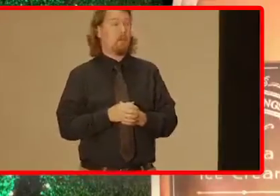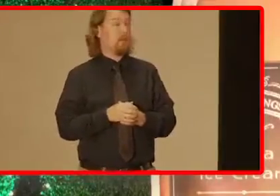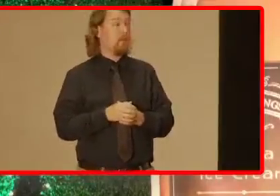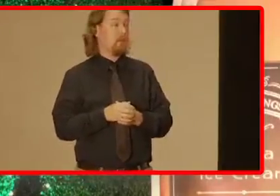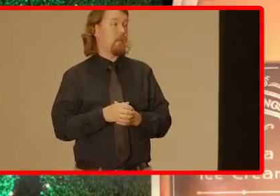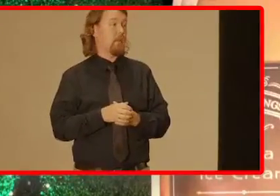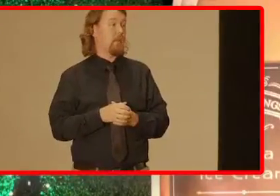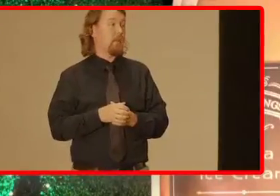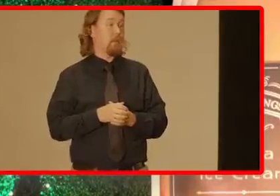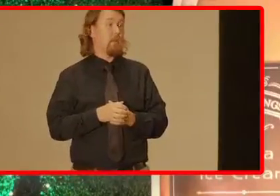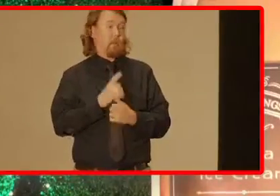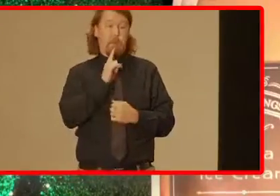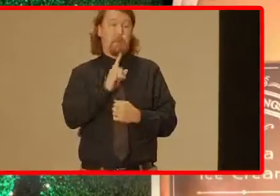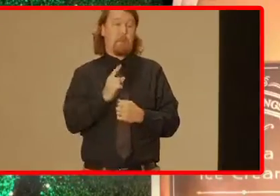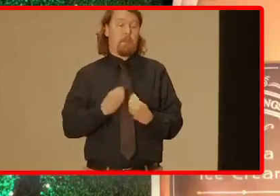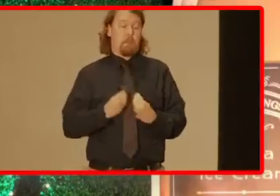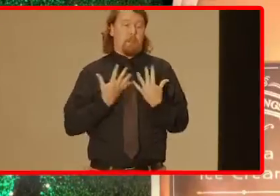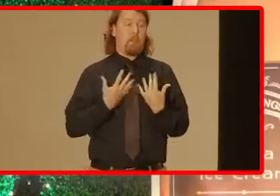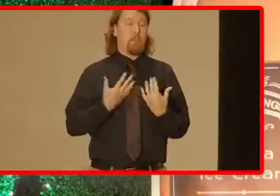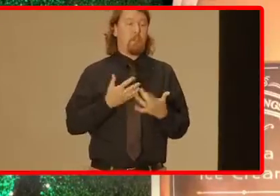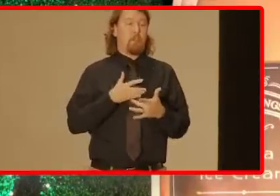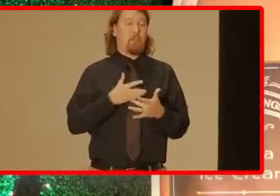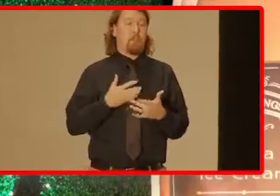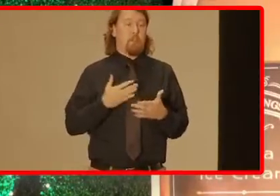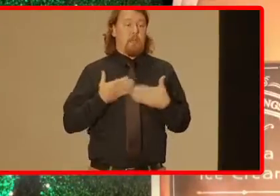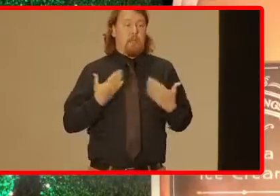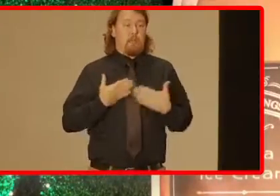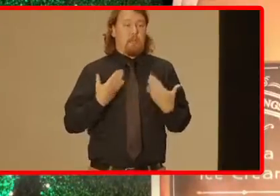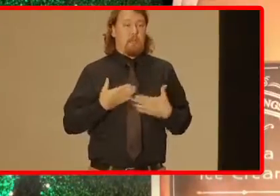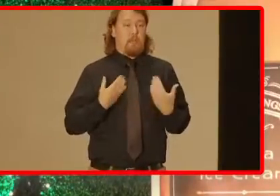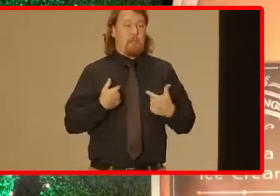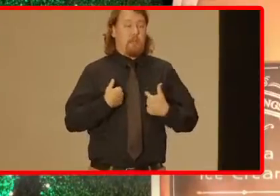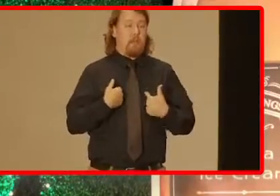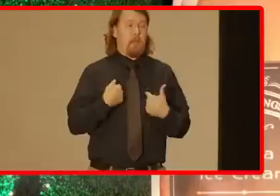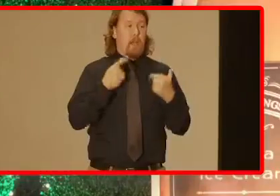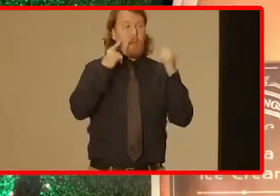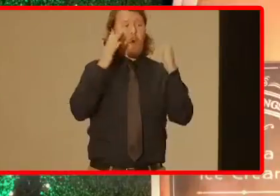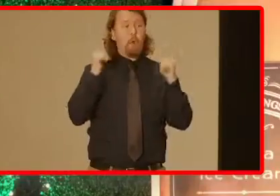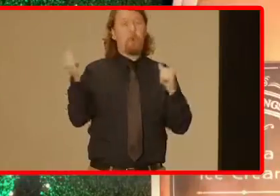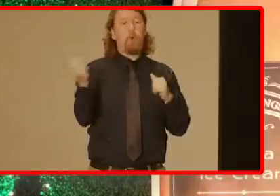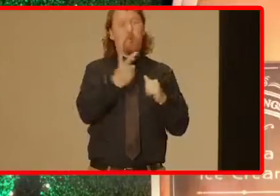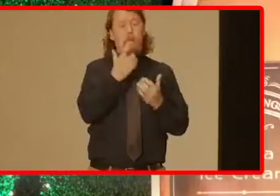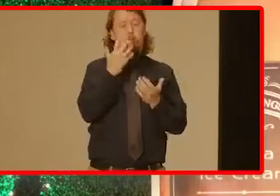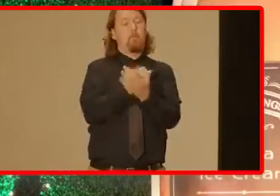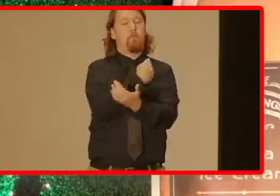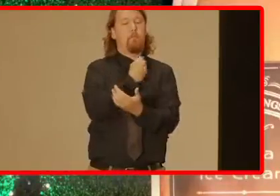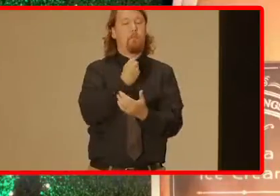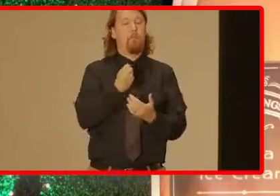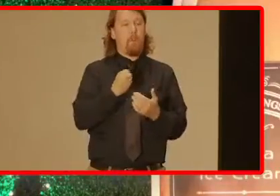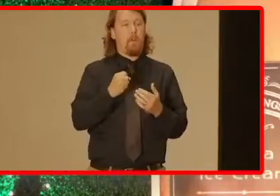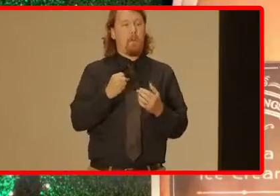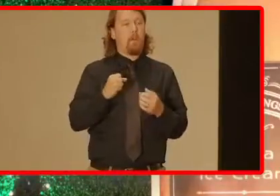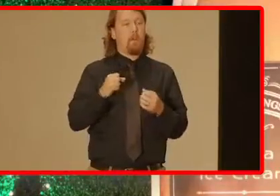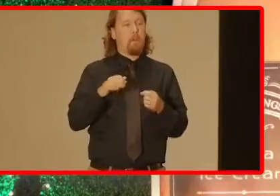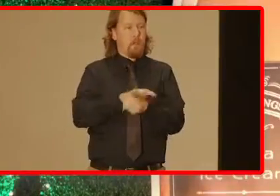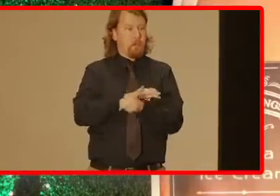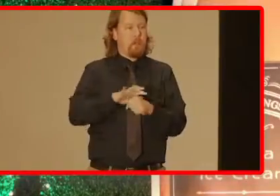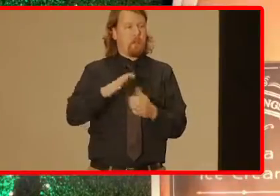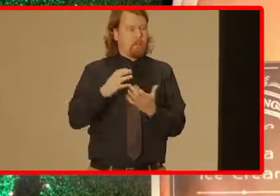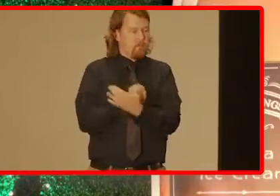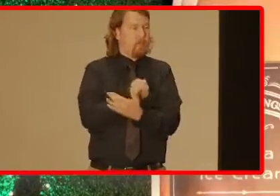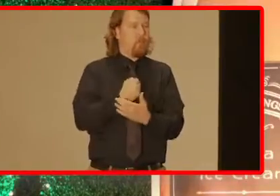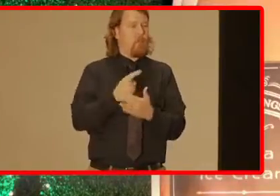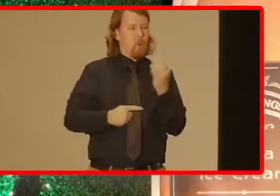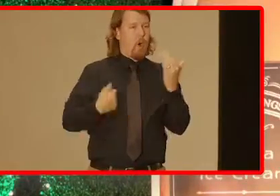It just brings joy to my heart, and I hope everyone takes full advantage of what we have offered today and what